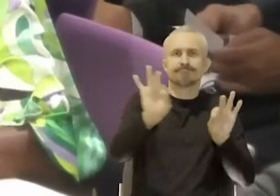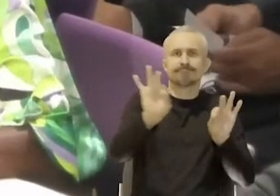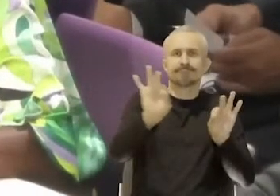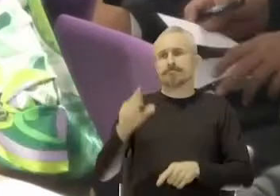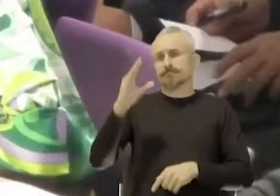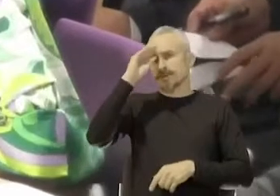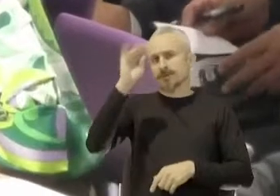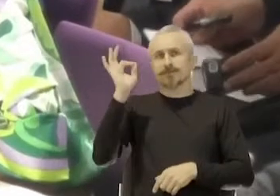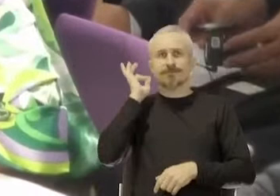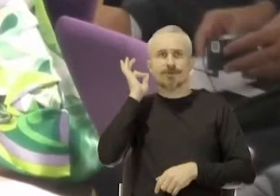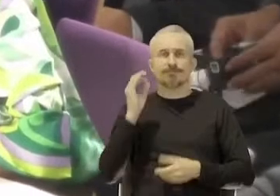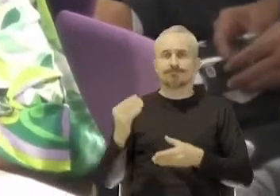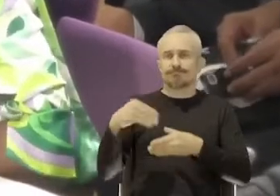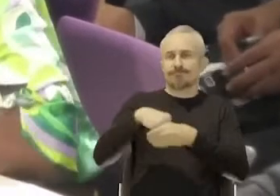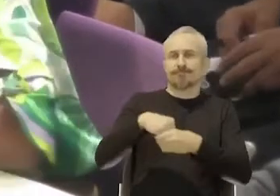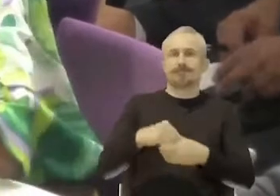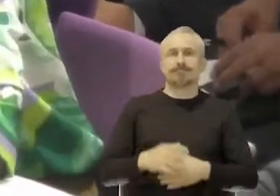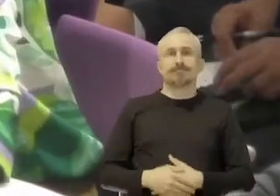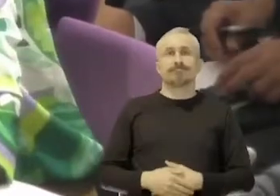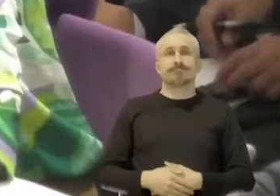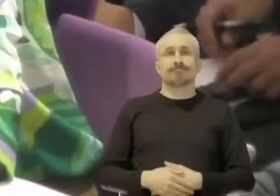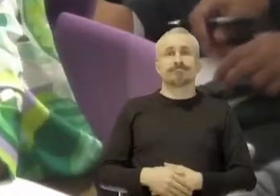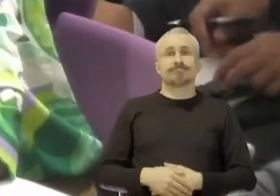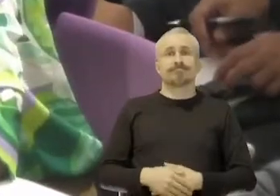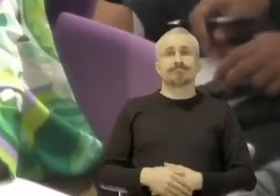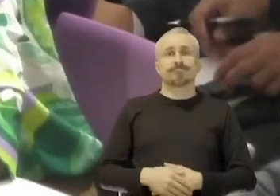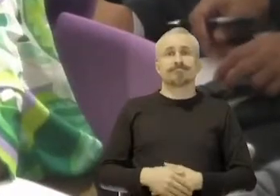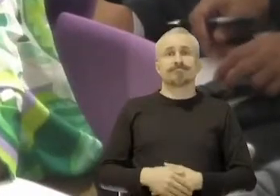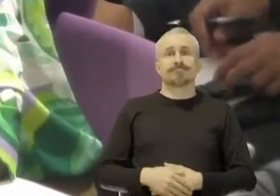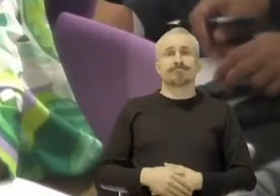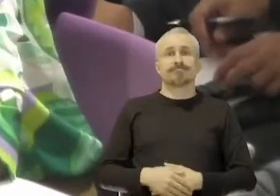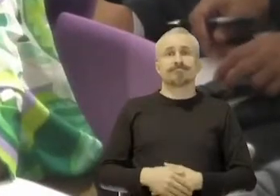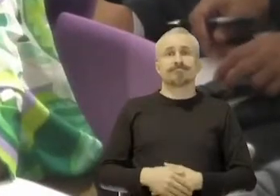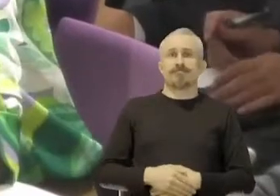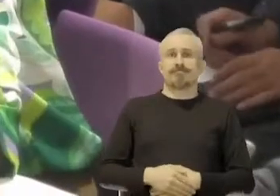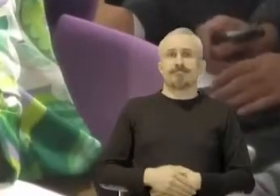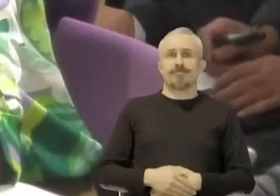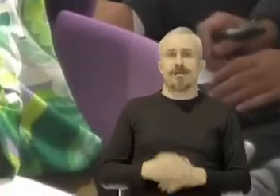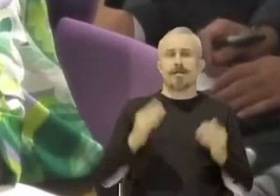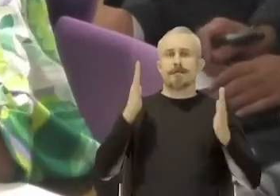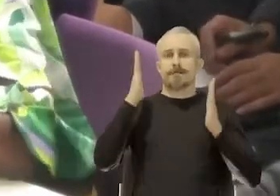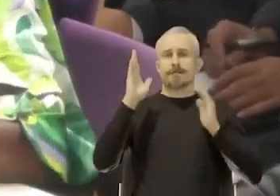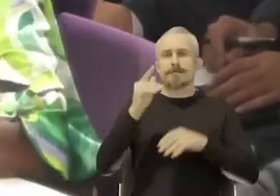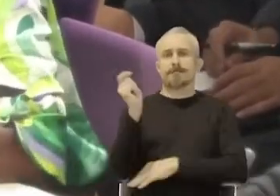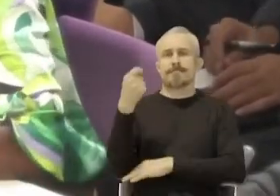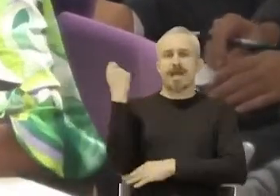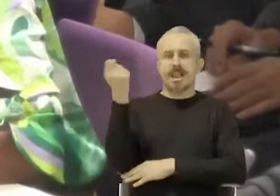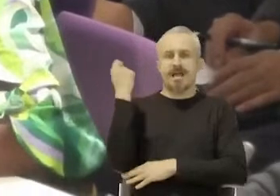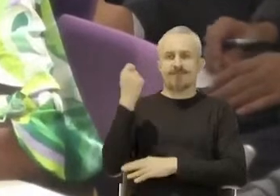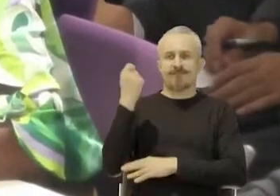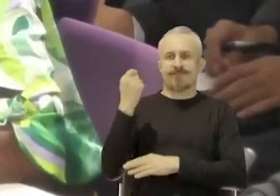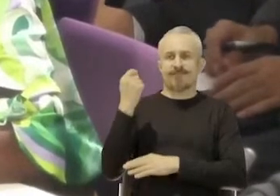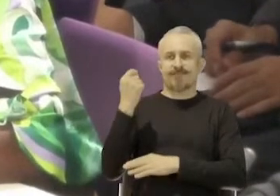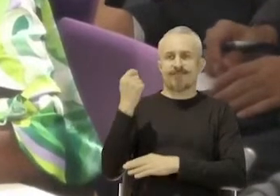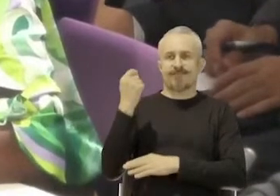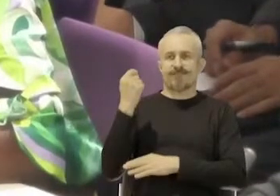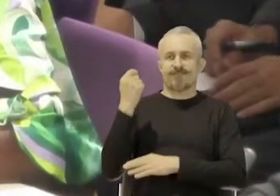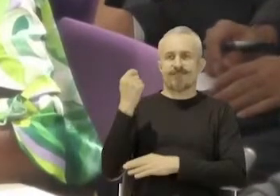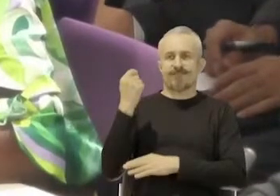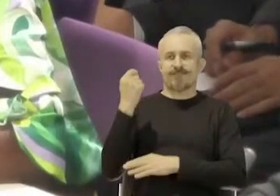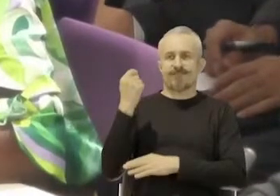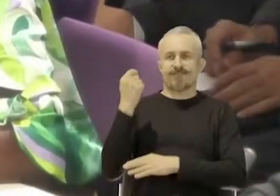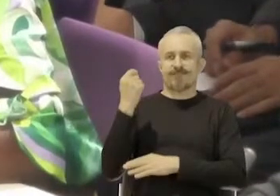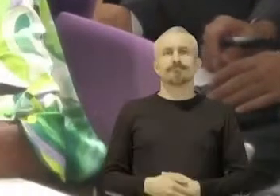of Malawi, and we have here the Minister of Lands, Housing and Urban Development. We have from the Republic of El